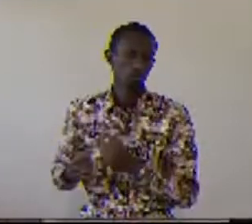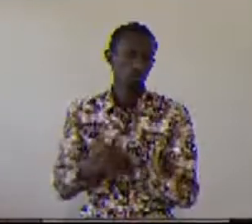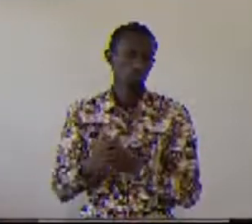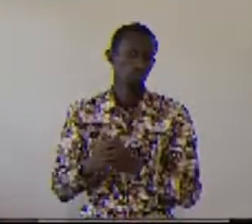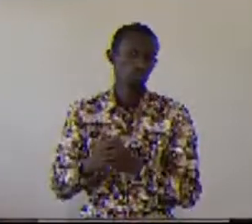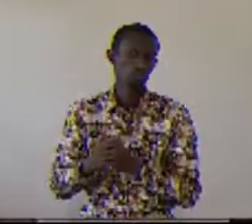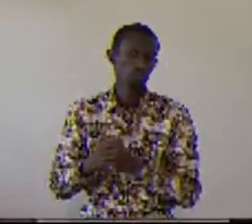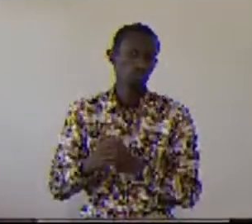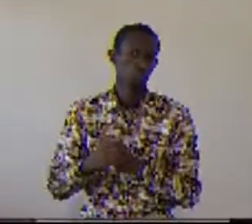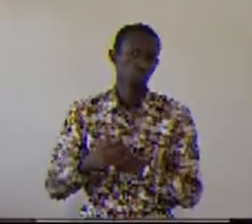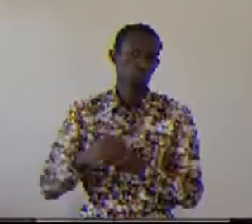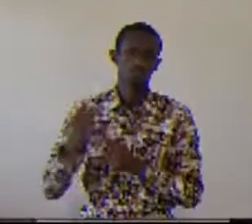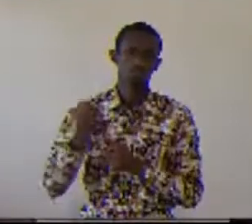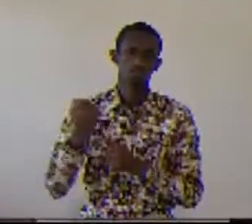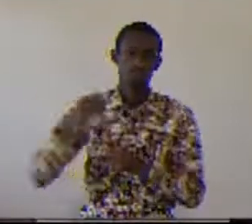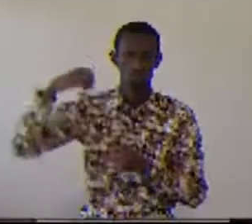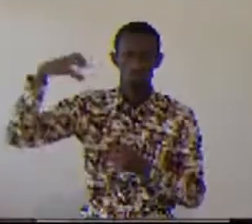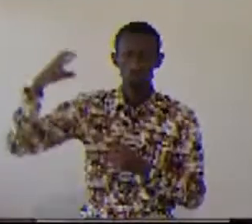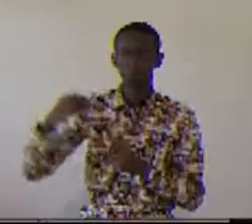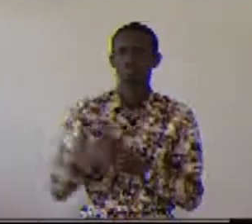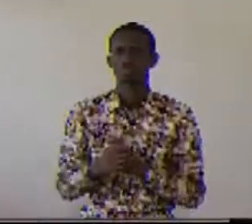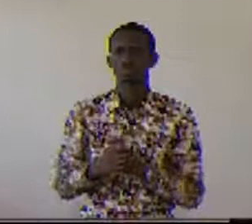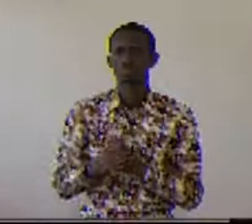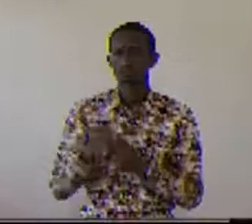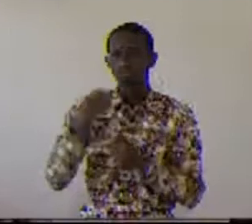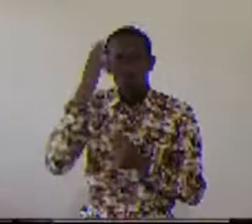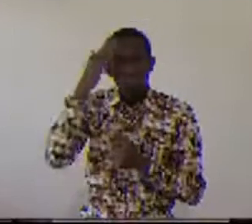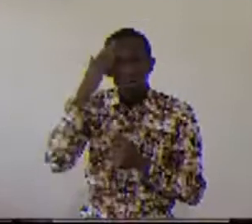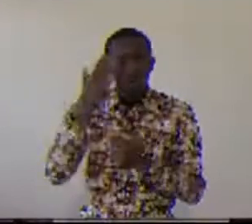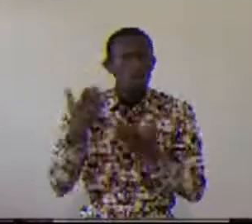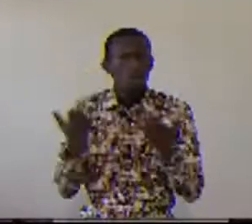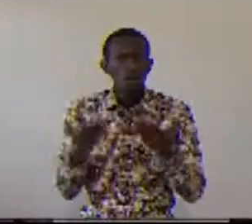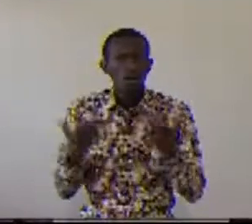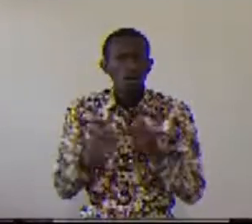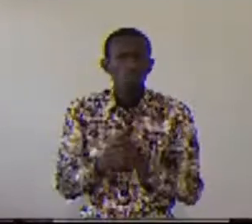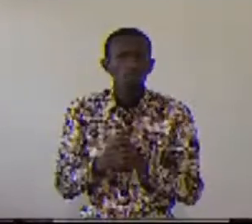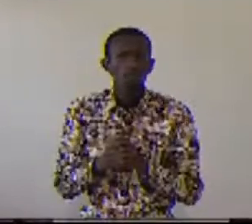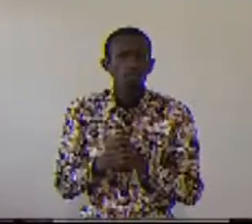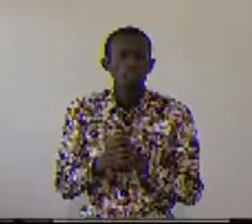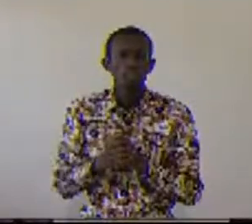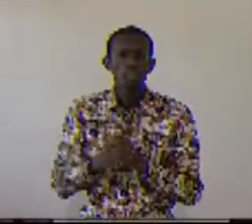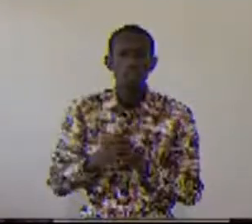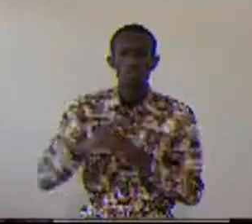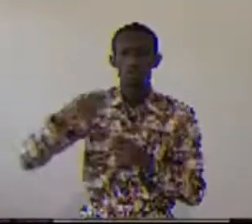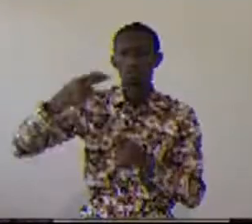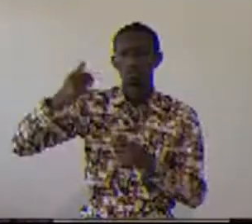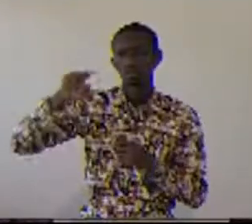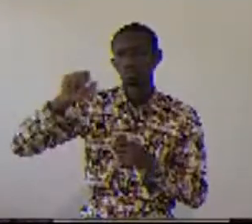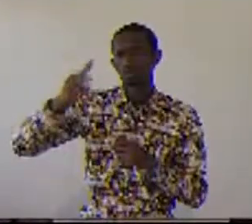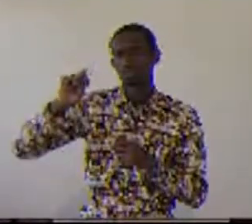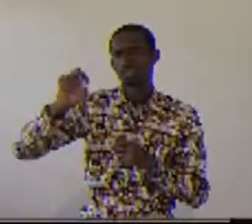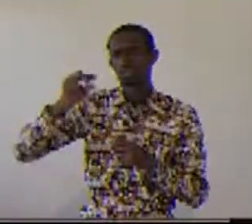how ionization energy varies across the period or down in a given group? Think about